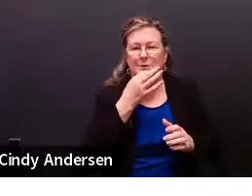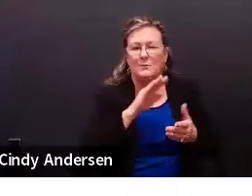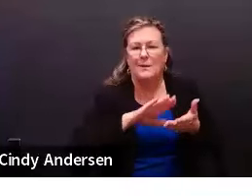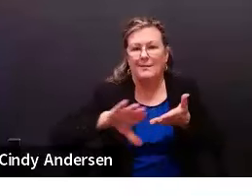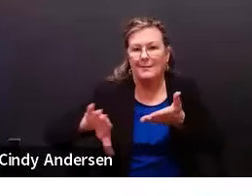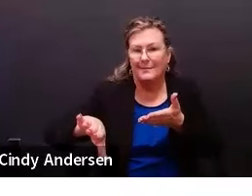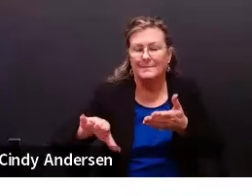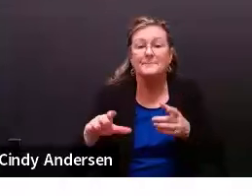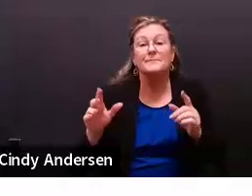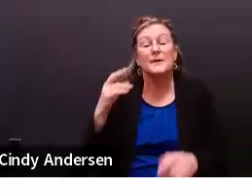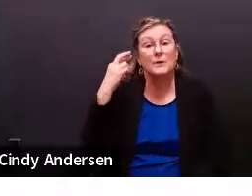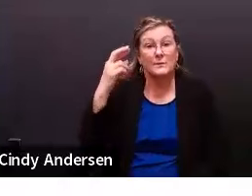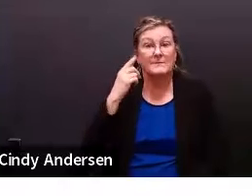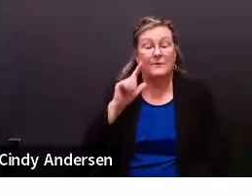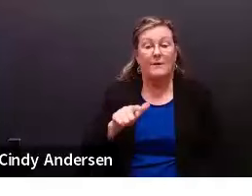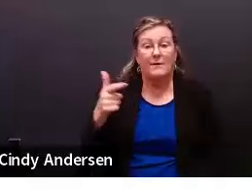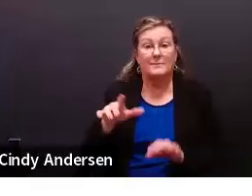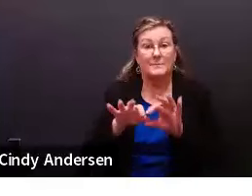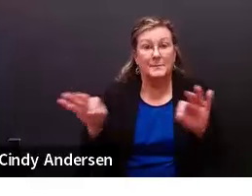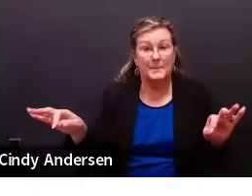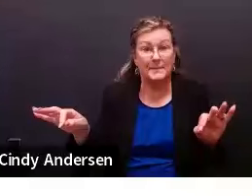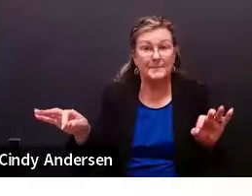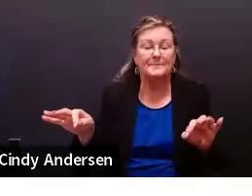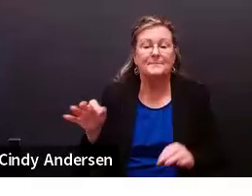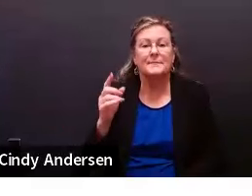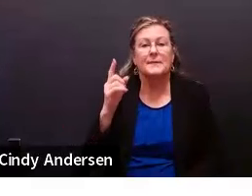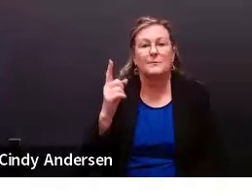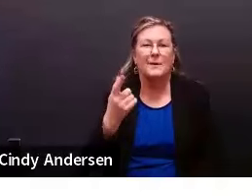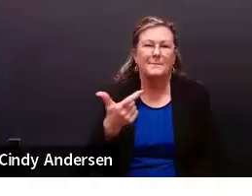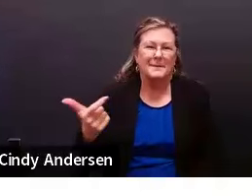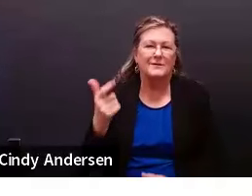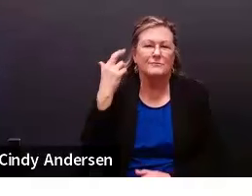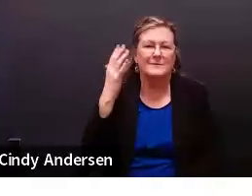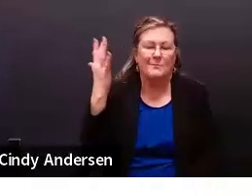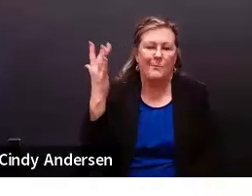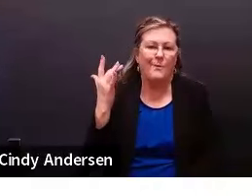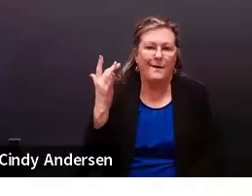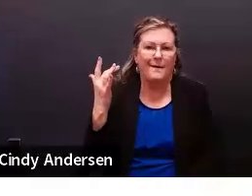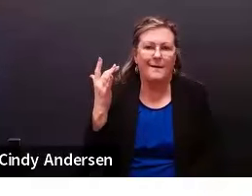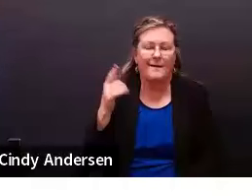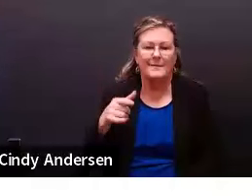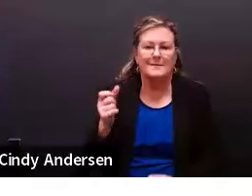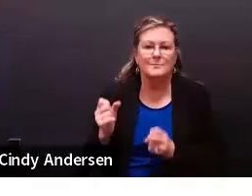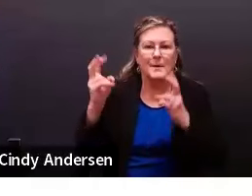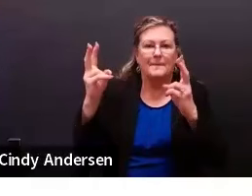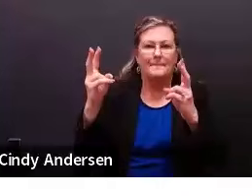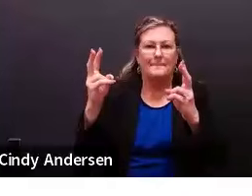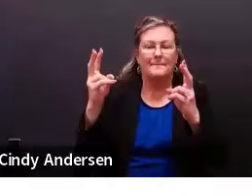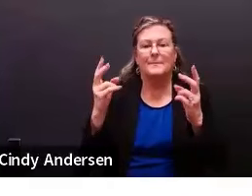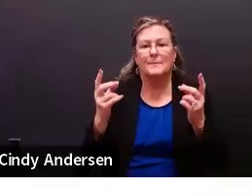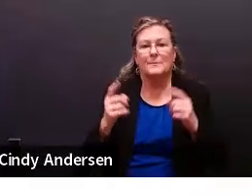loud. So the purpose of our alternate diploma, one of the main reasons why this was brought forth when ESSA